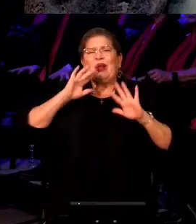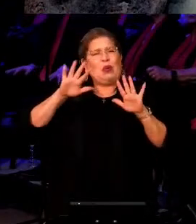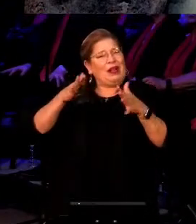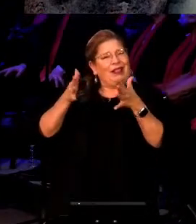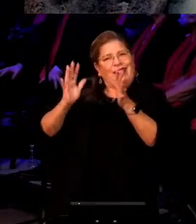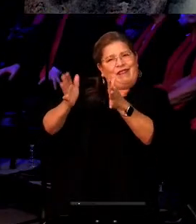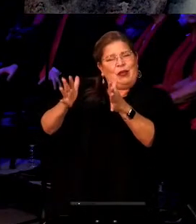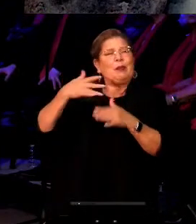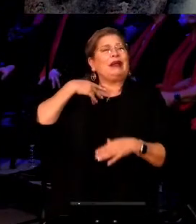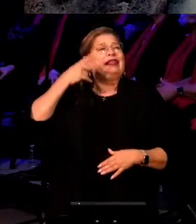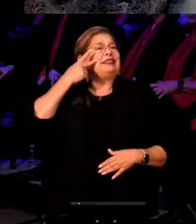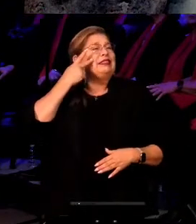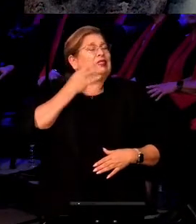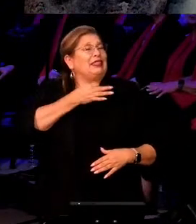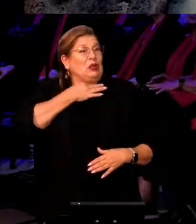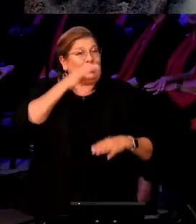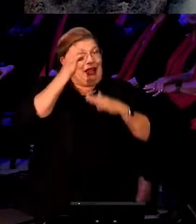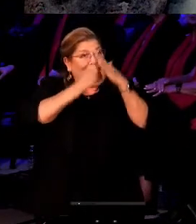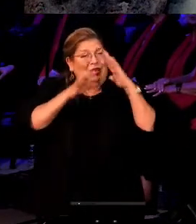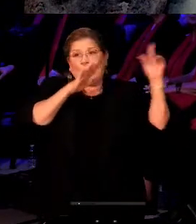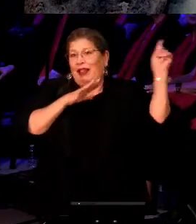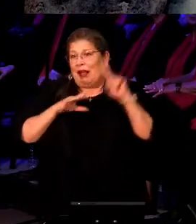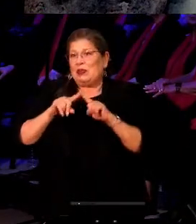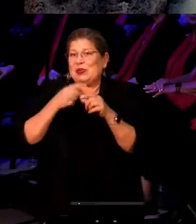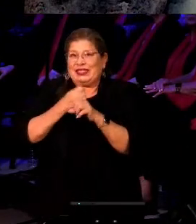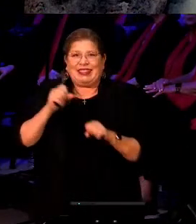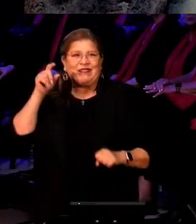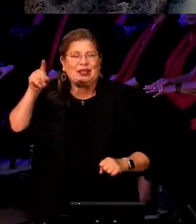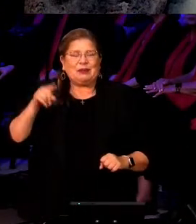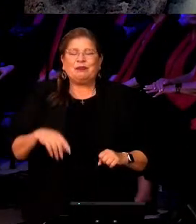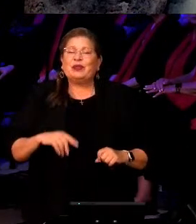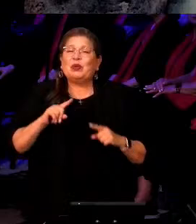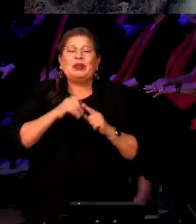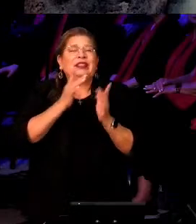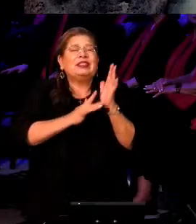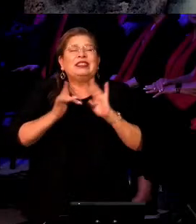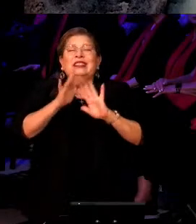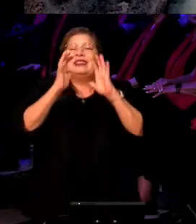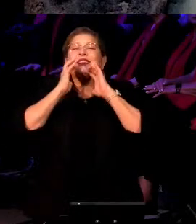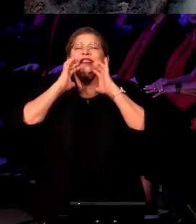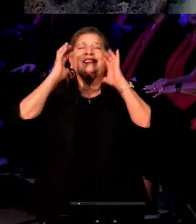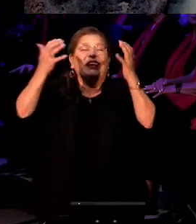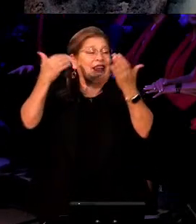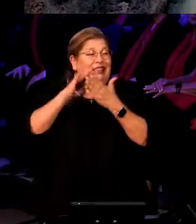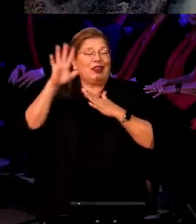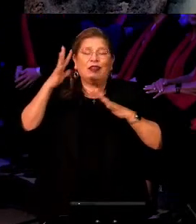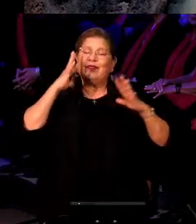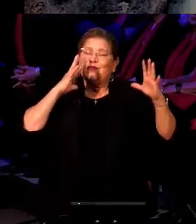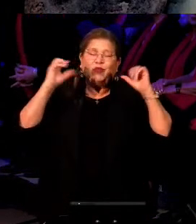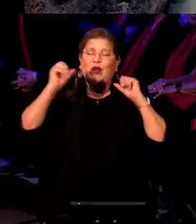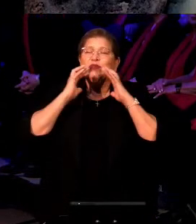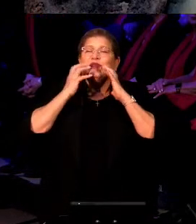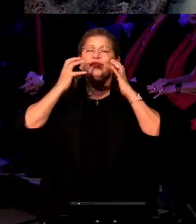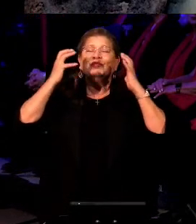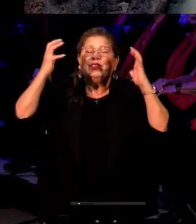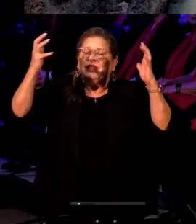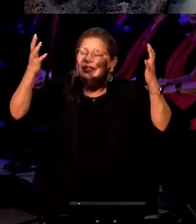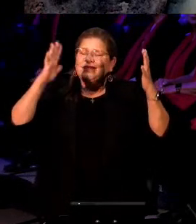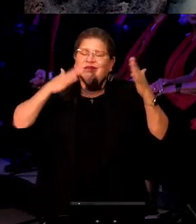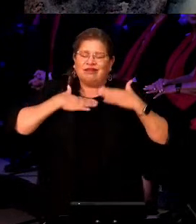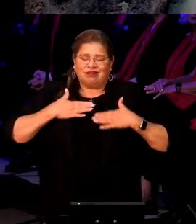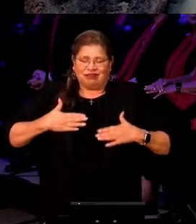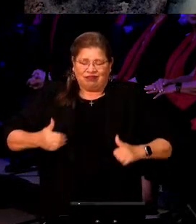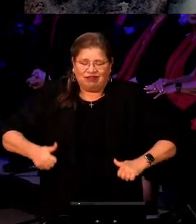if Elijah comes to save him.' And when Jesus had cried out, and again in a loud voice, he gave up his spirit.